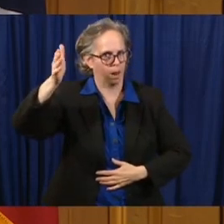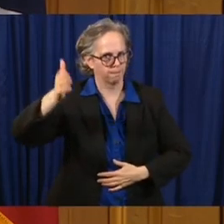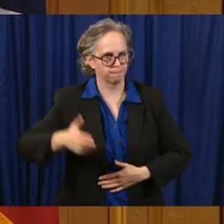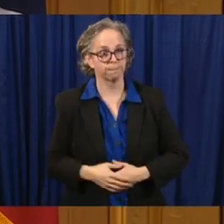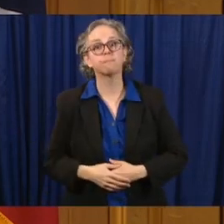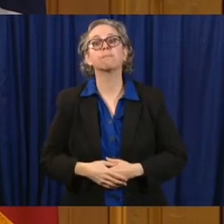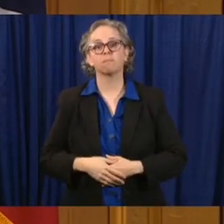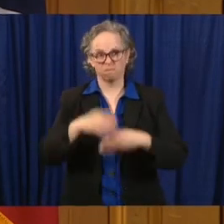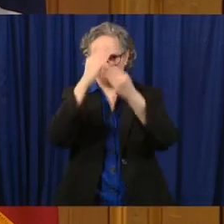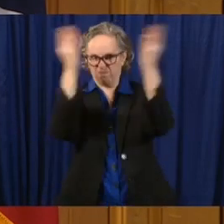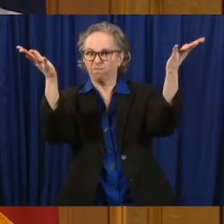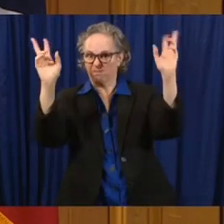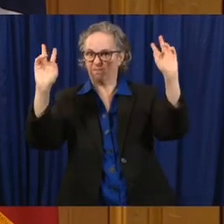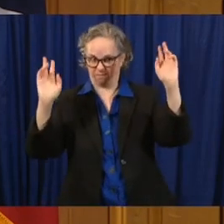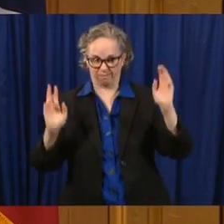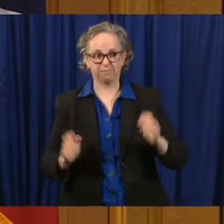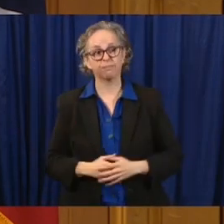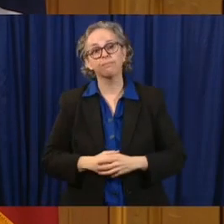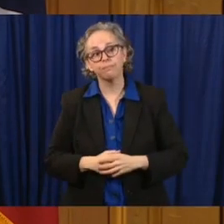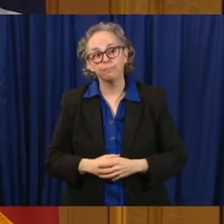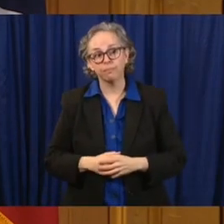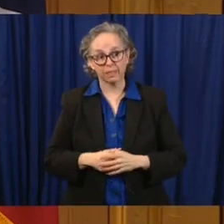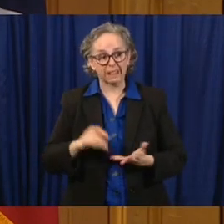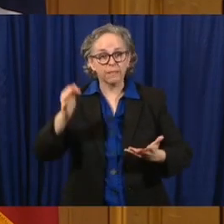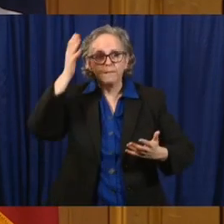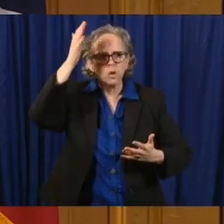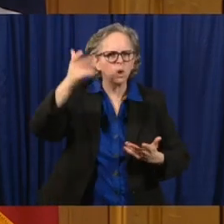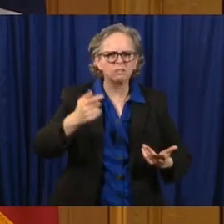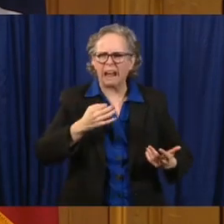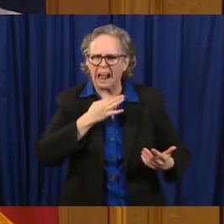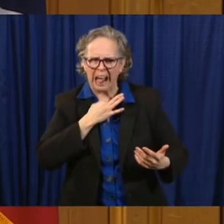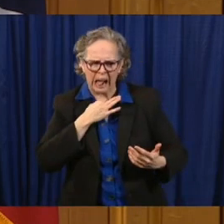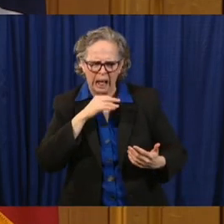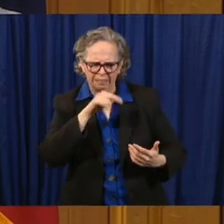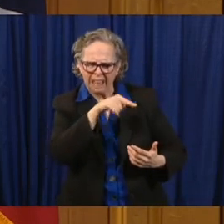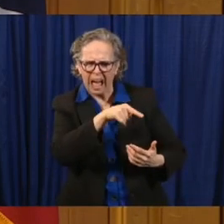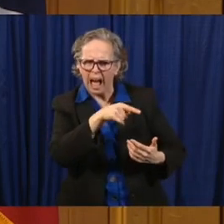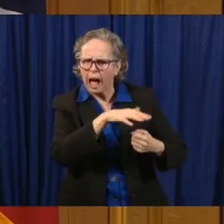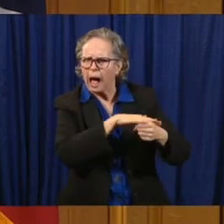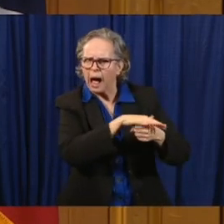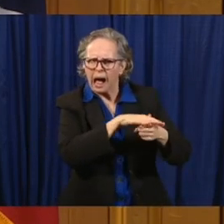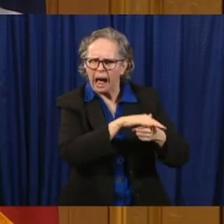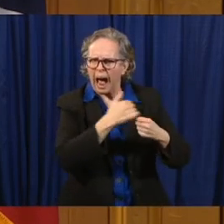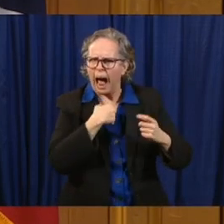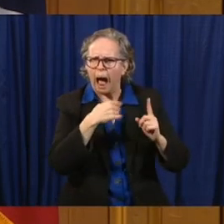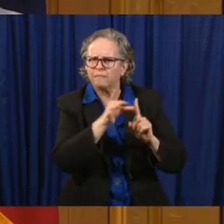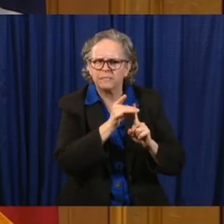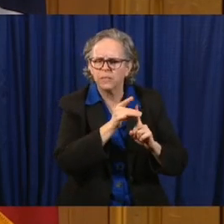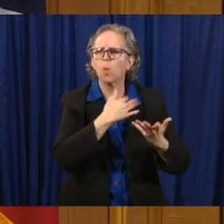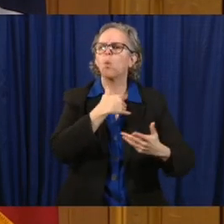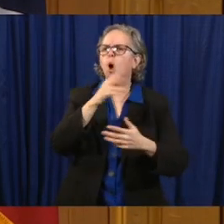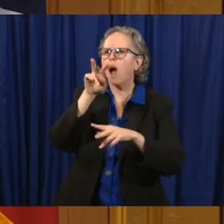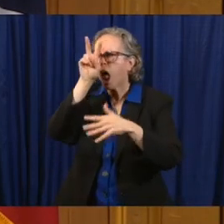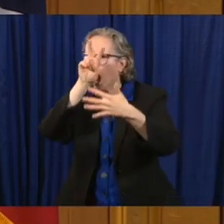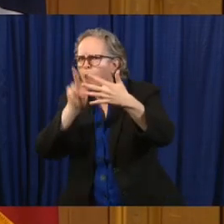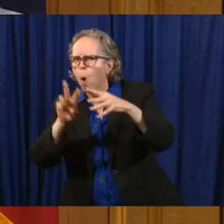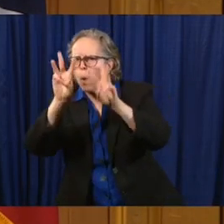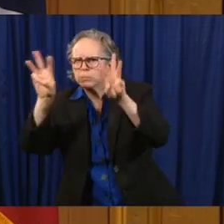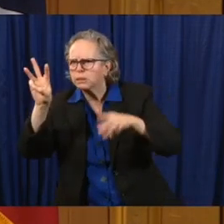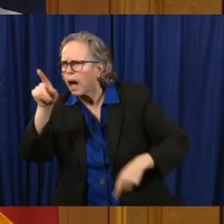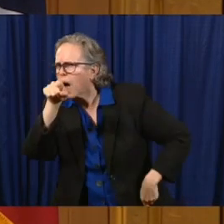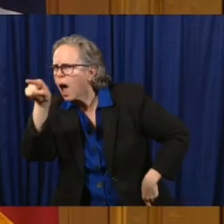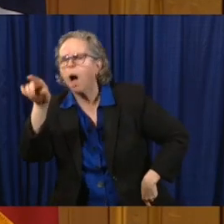that information will be made available to the news media. so that that information can be